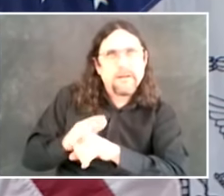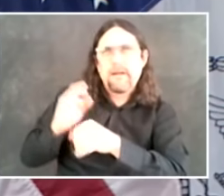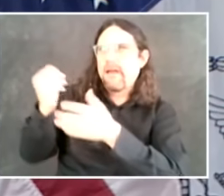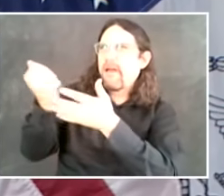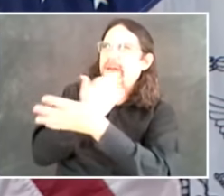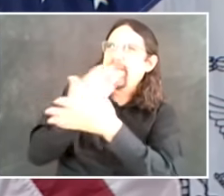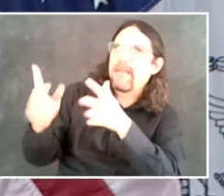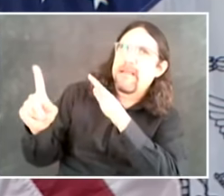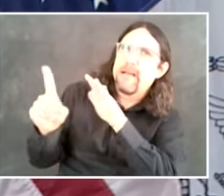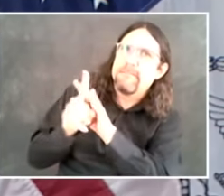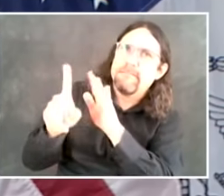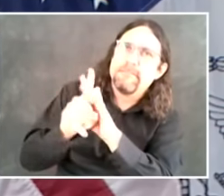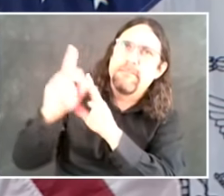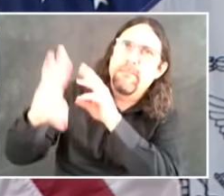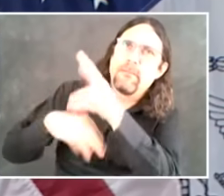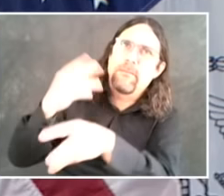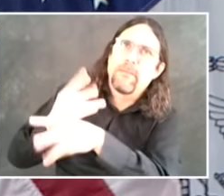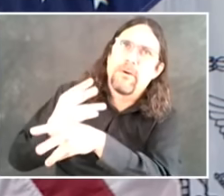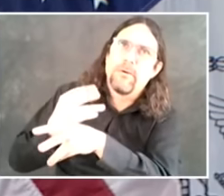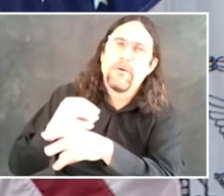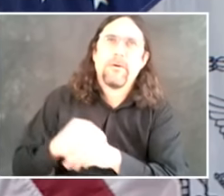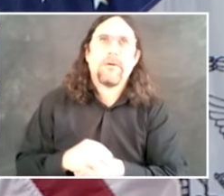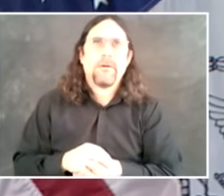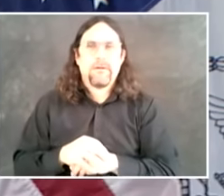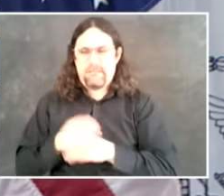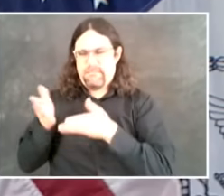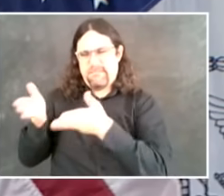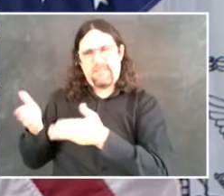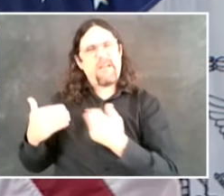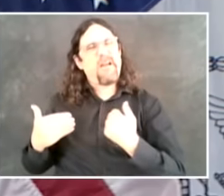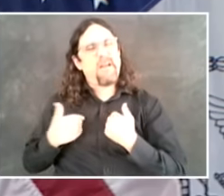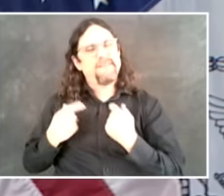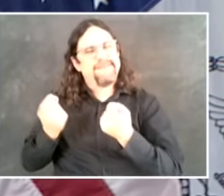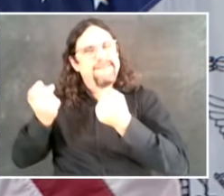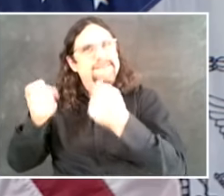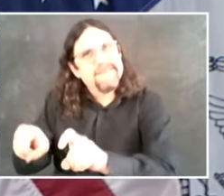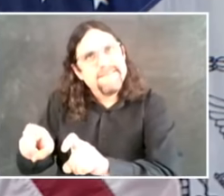can reassert and set back everything. So